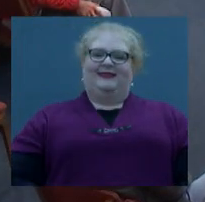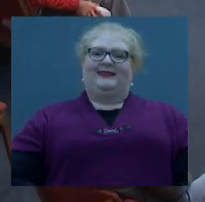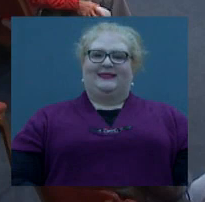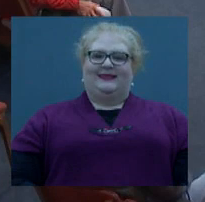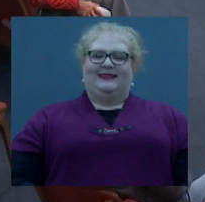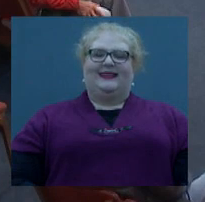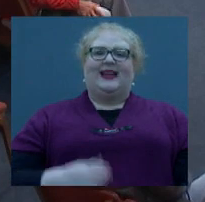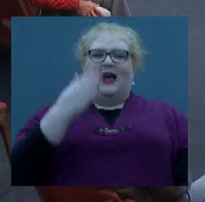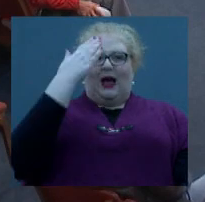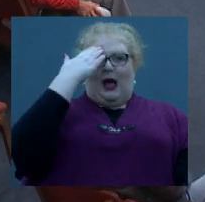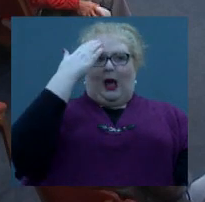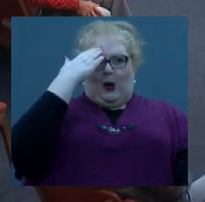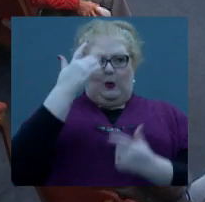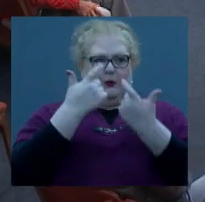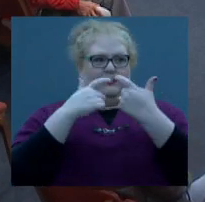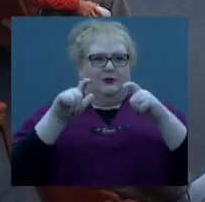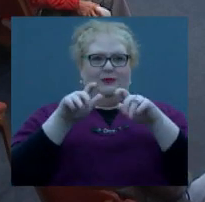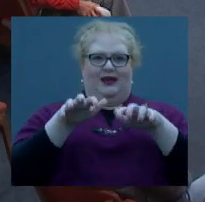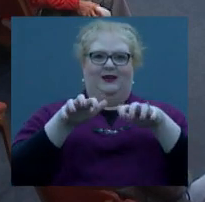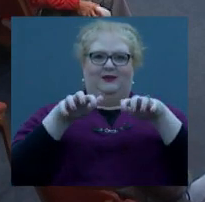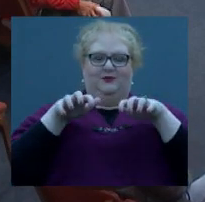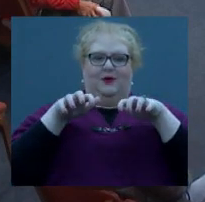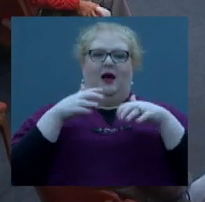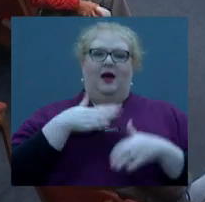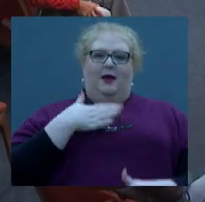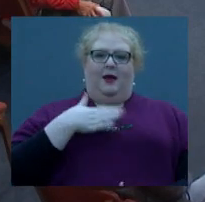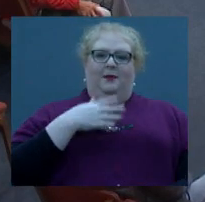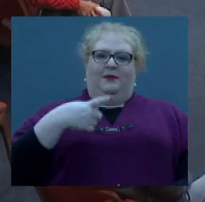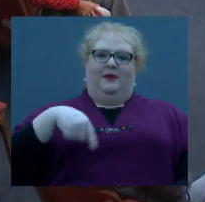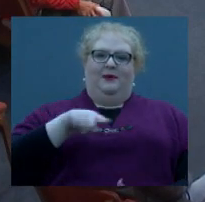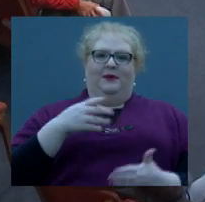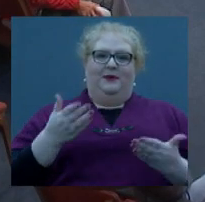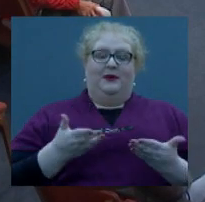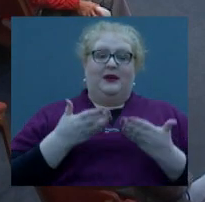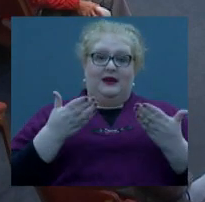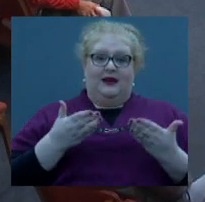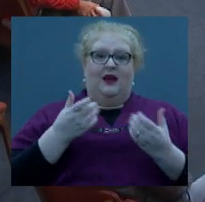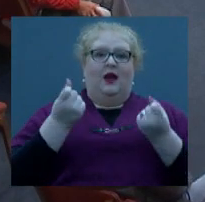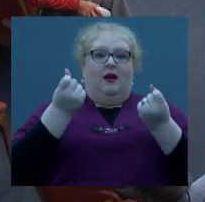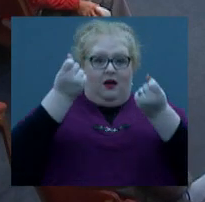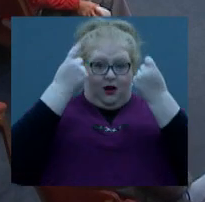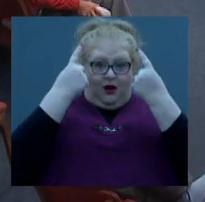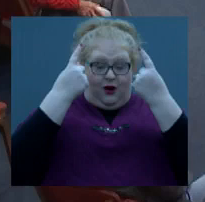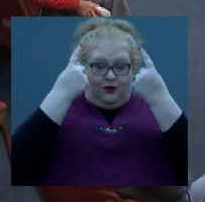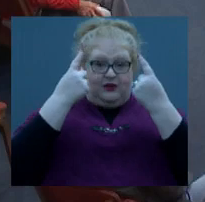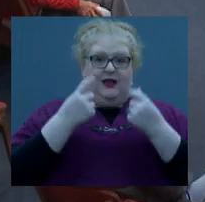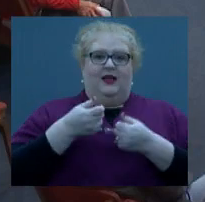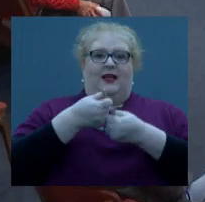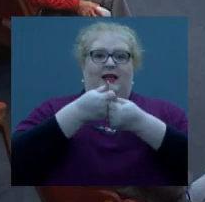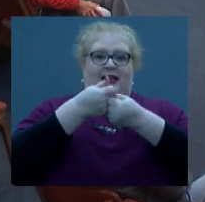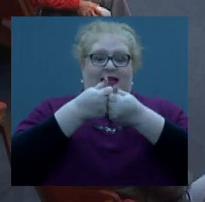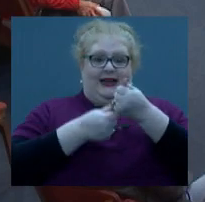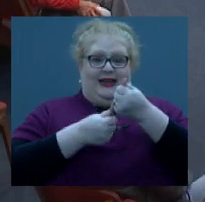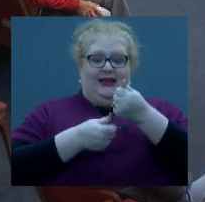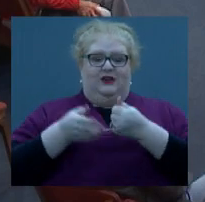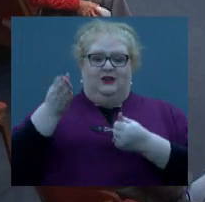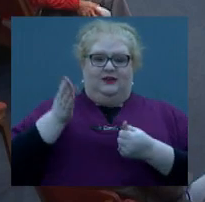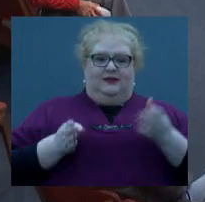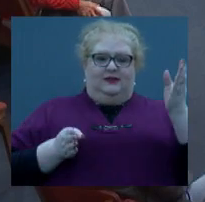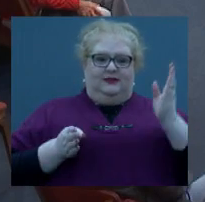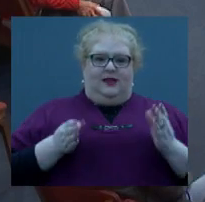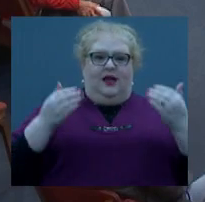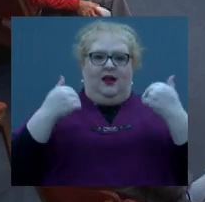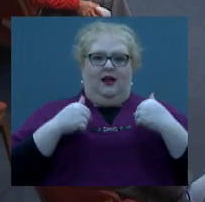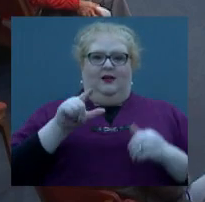I know there's a big crowd, and I'm glad you're here. The one thing I need everybody to understand is that each side gets